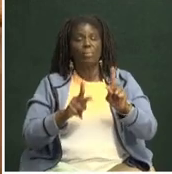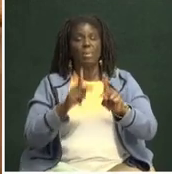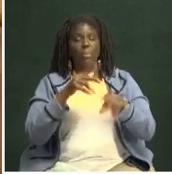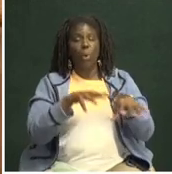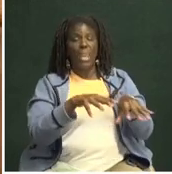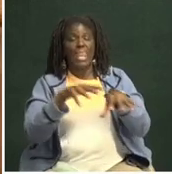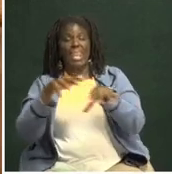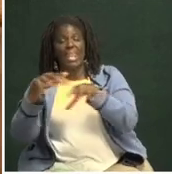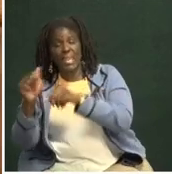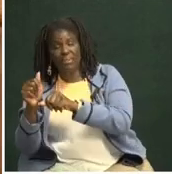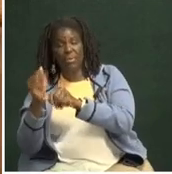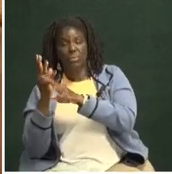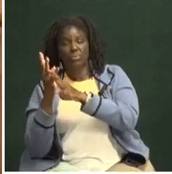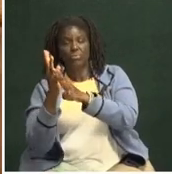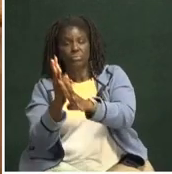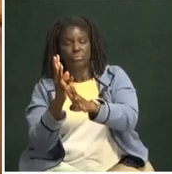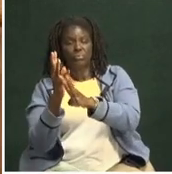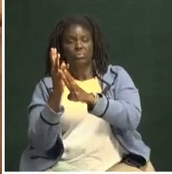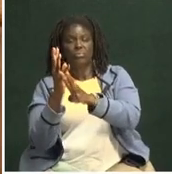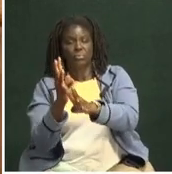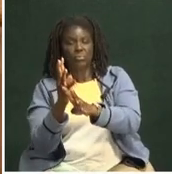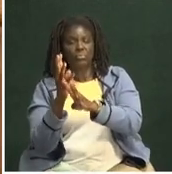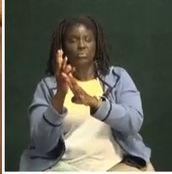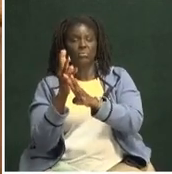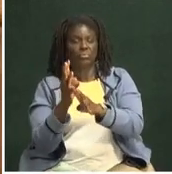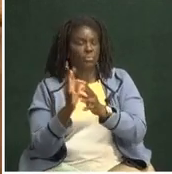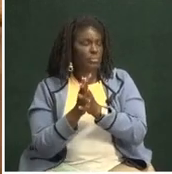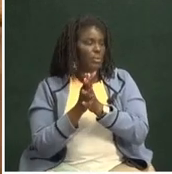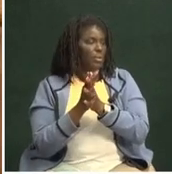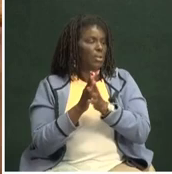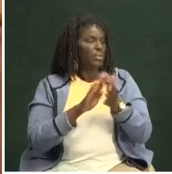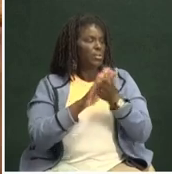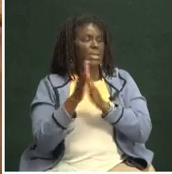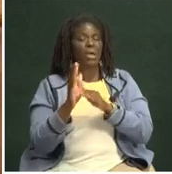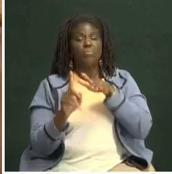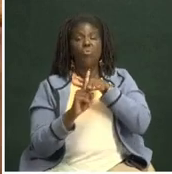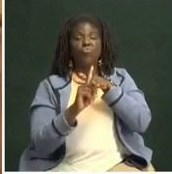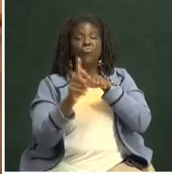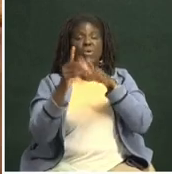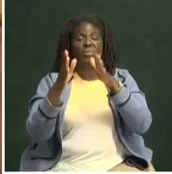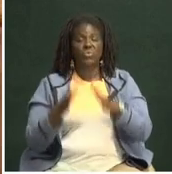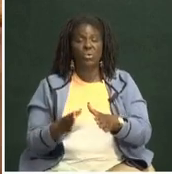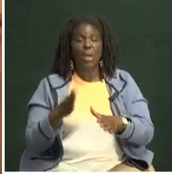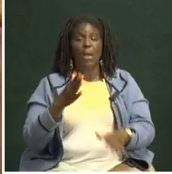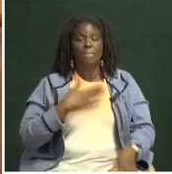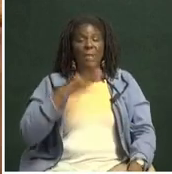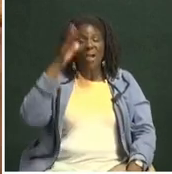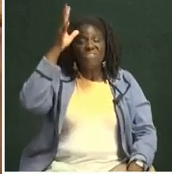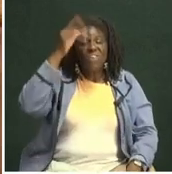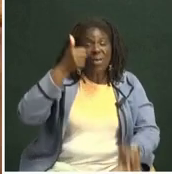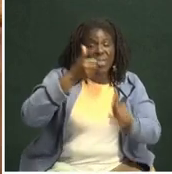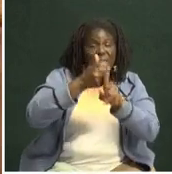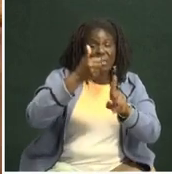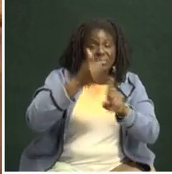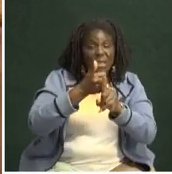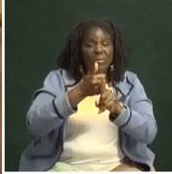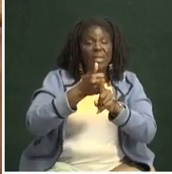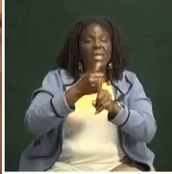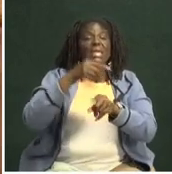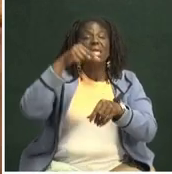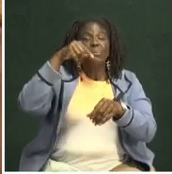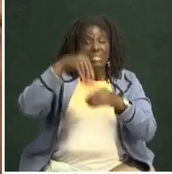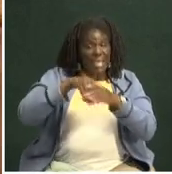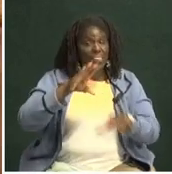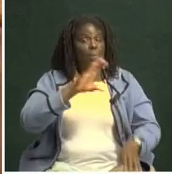people and the exodus of internal displaced persons to become refugees. You see, my father was in the Sierra Leone